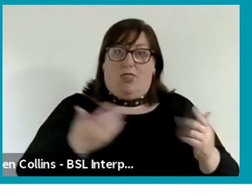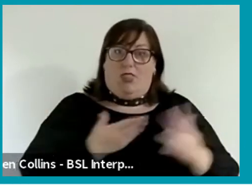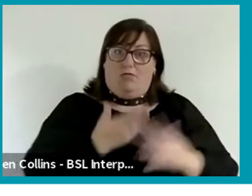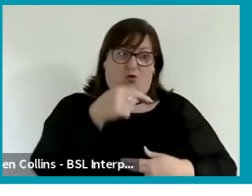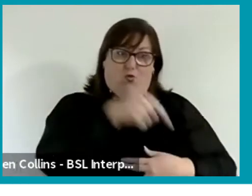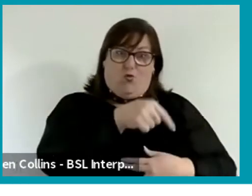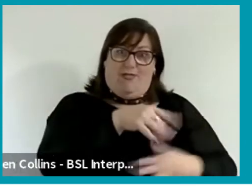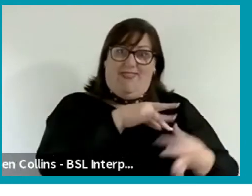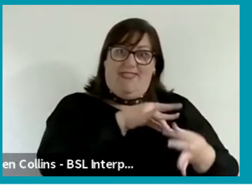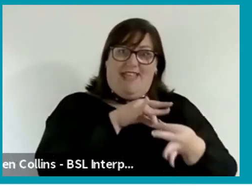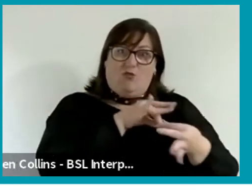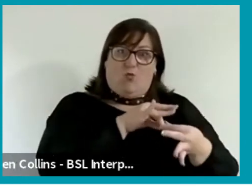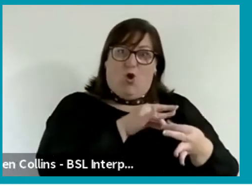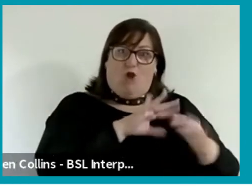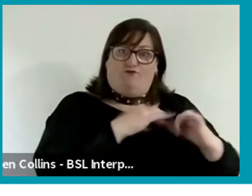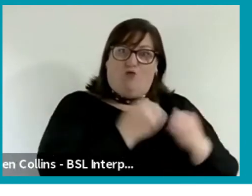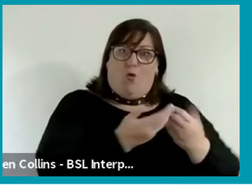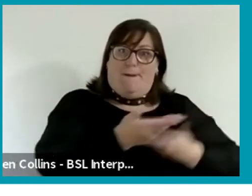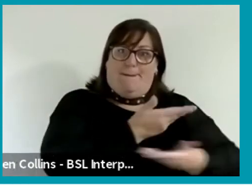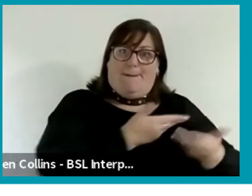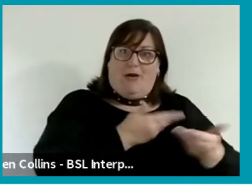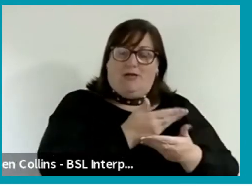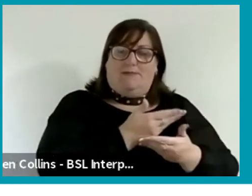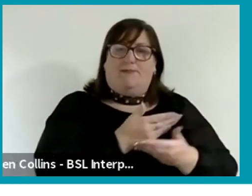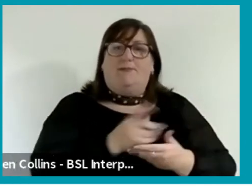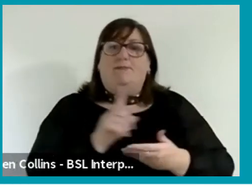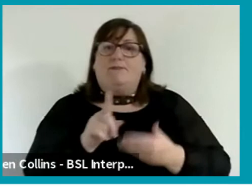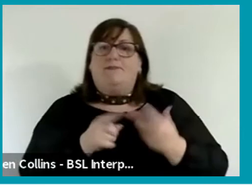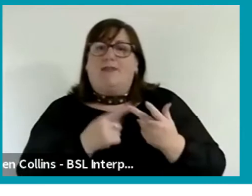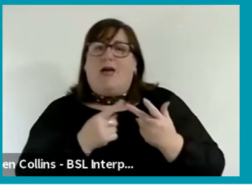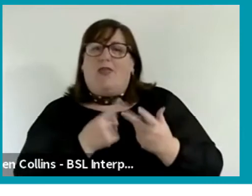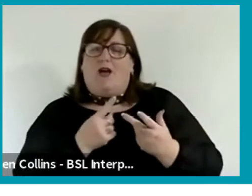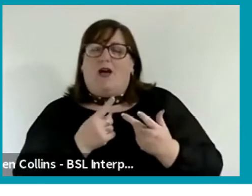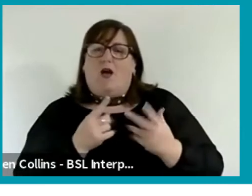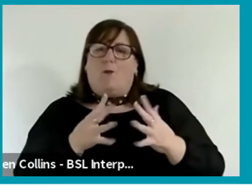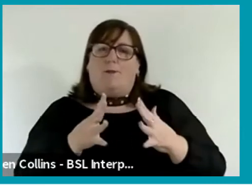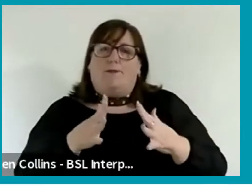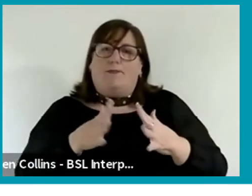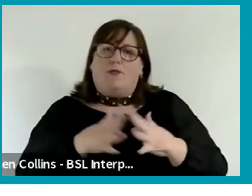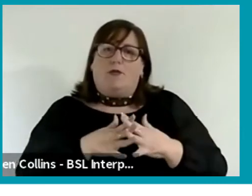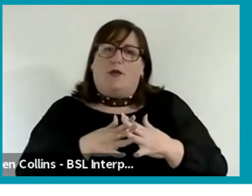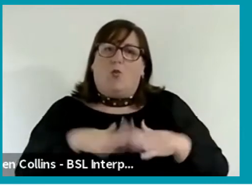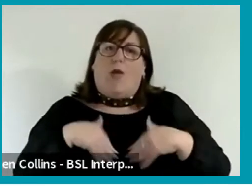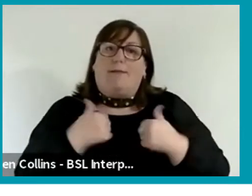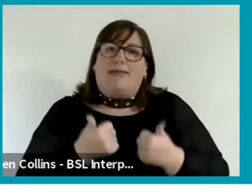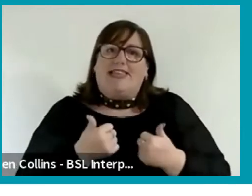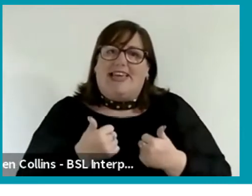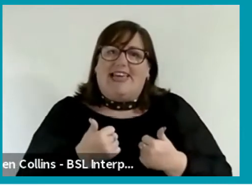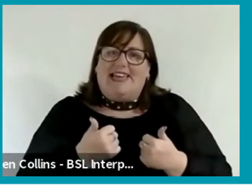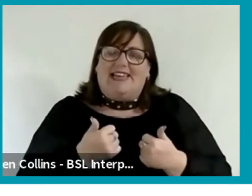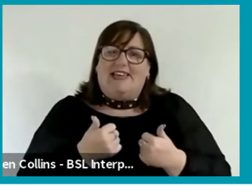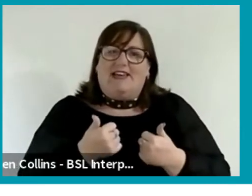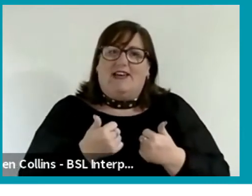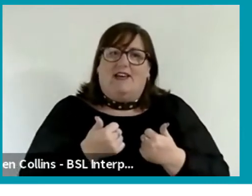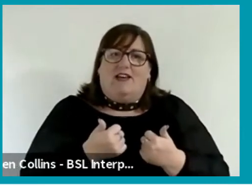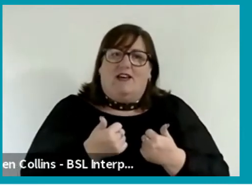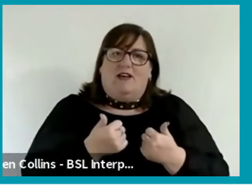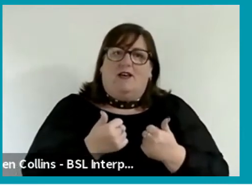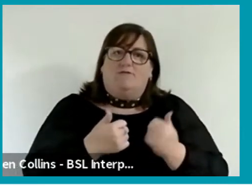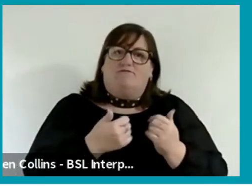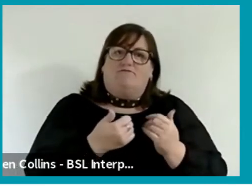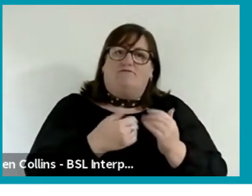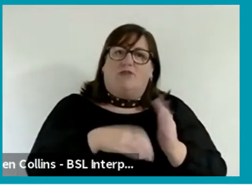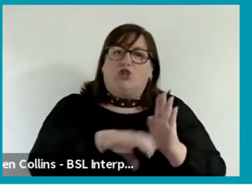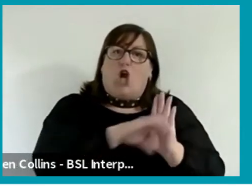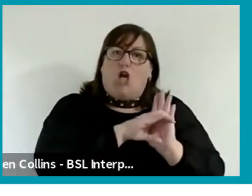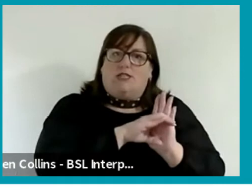another one is a well-being charter that we're going to be rolling out soon as well, which will be protecting